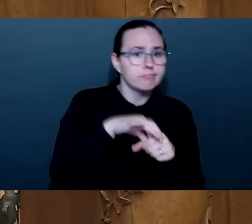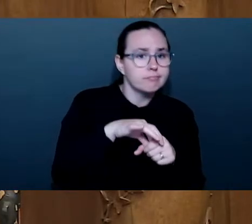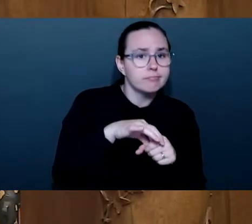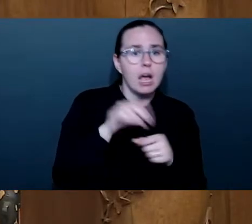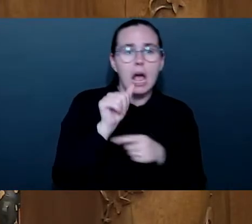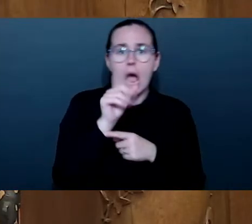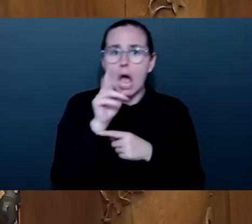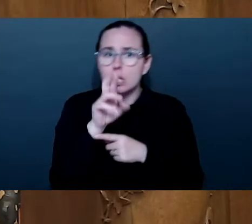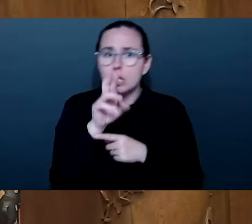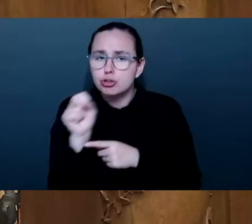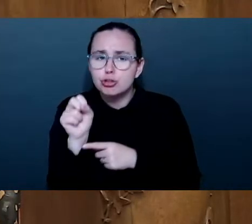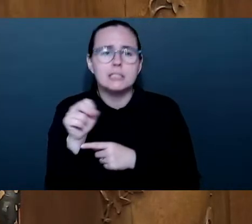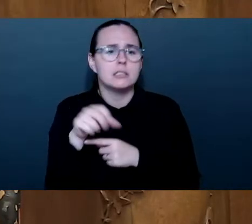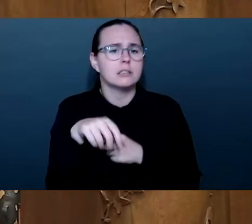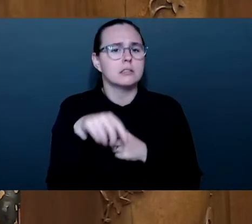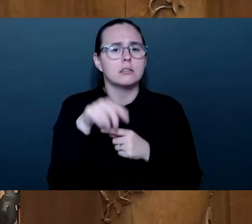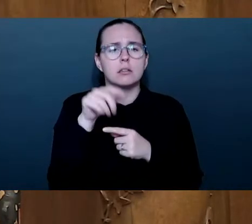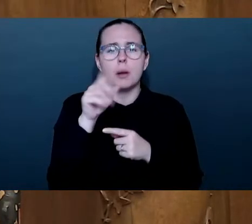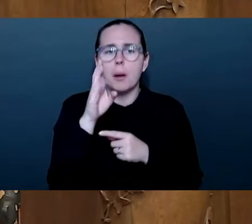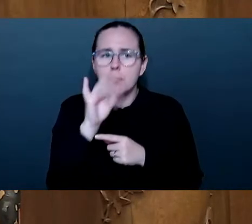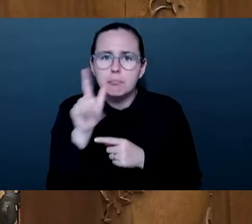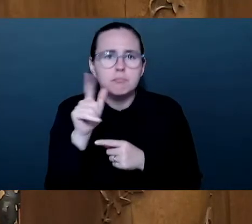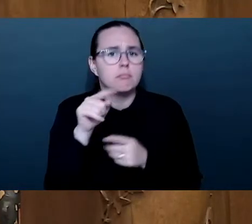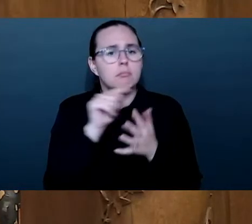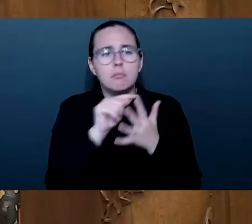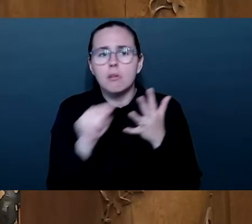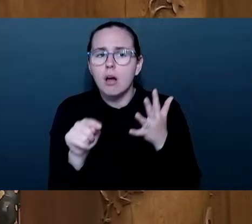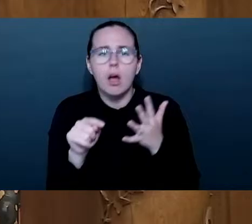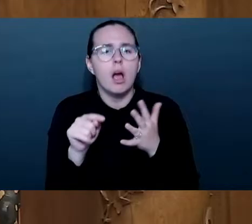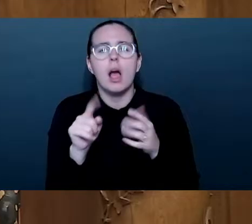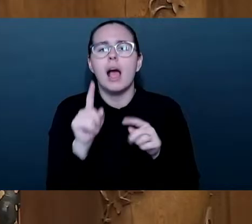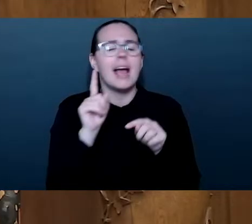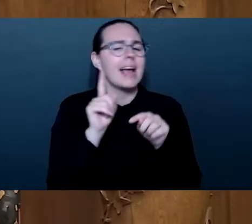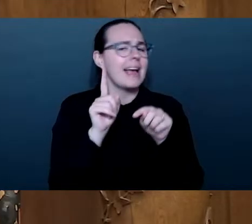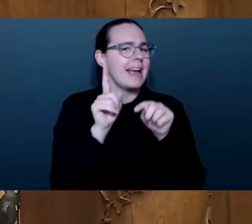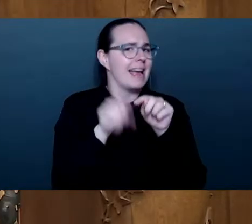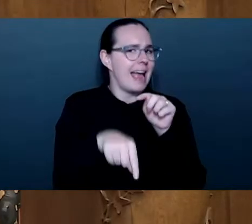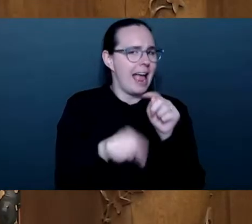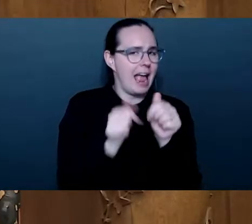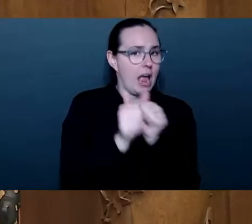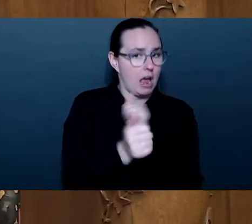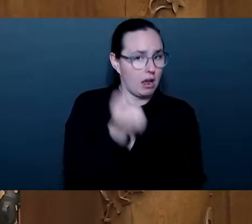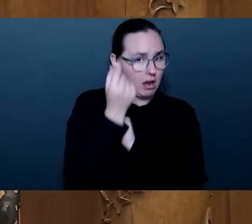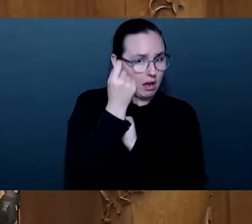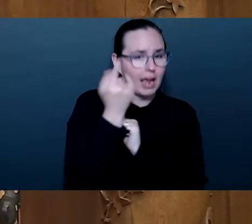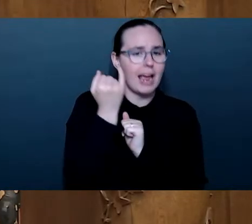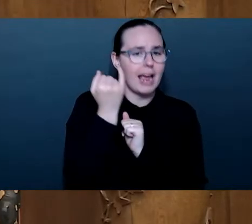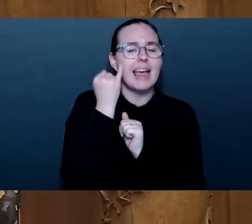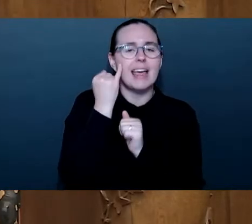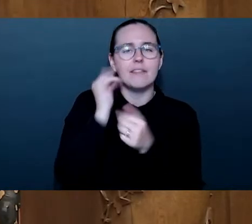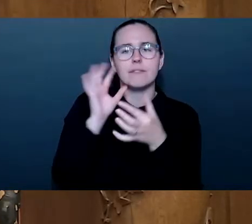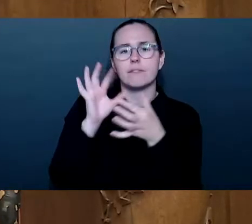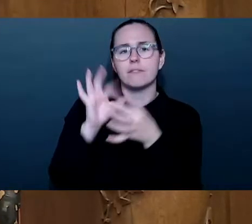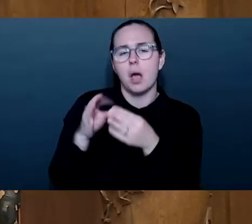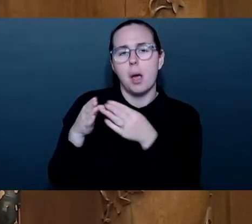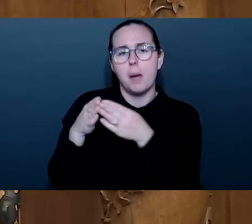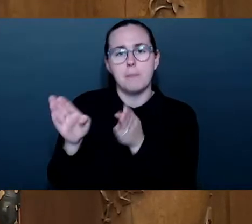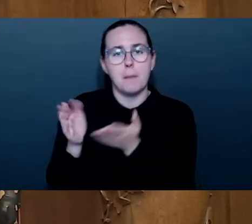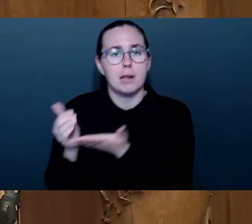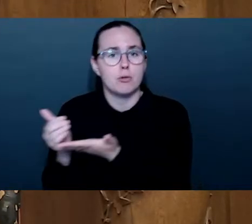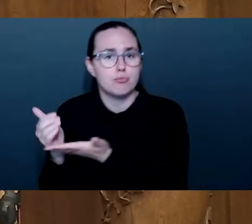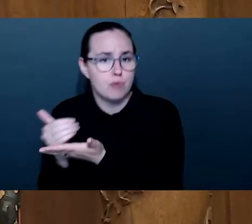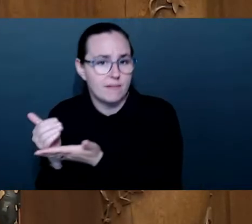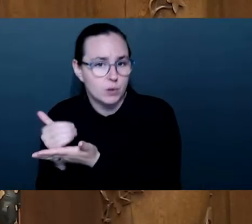public revenue or any tax or impost to any purpose that has not been first recommended to the House